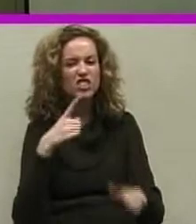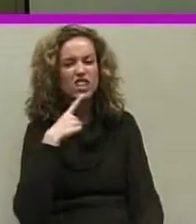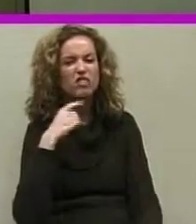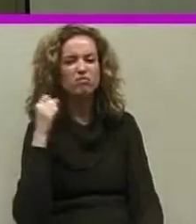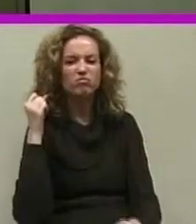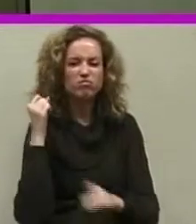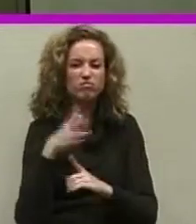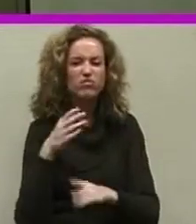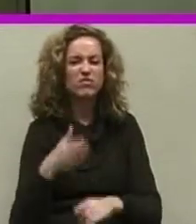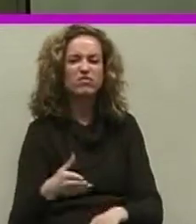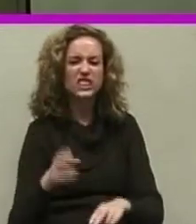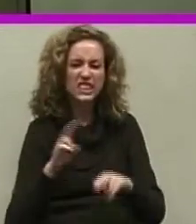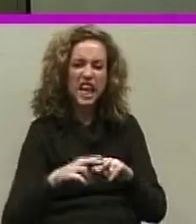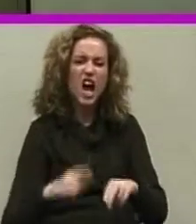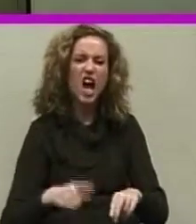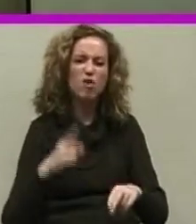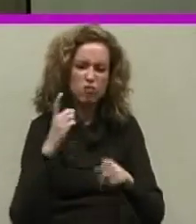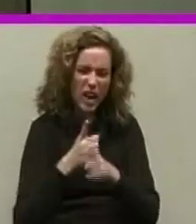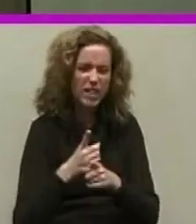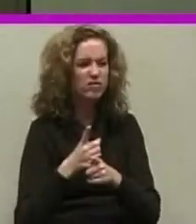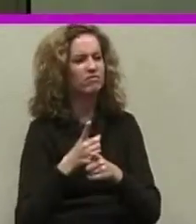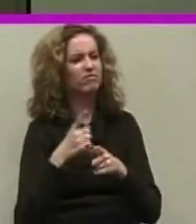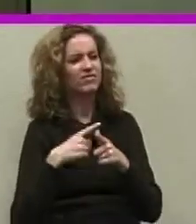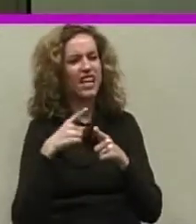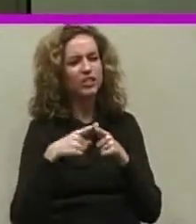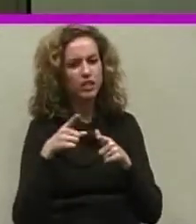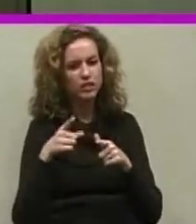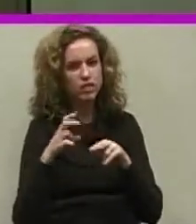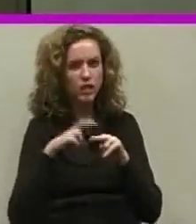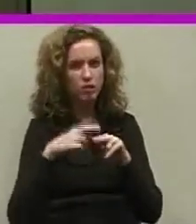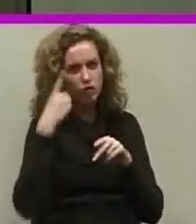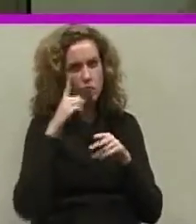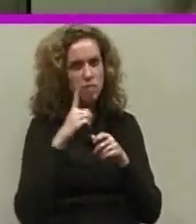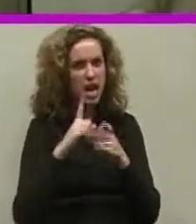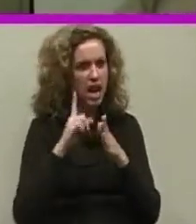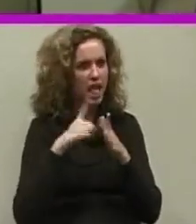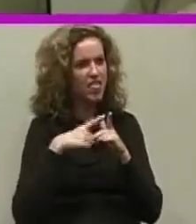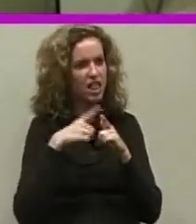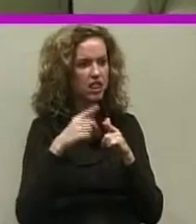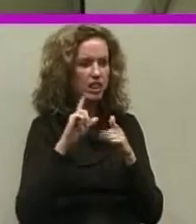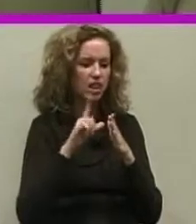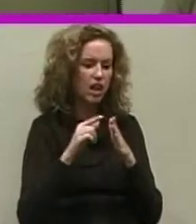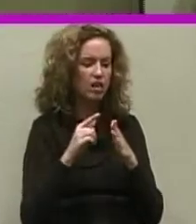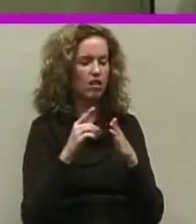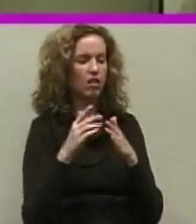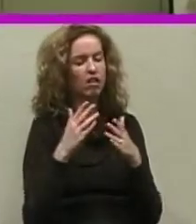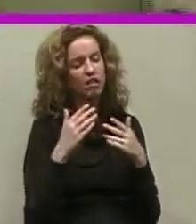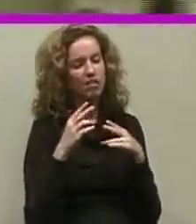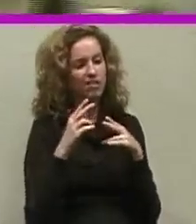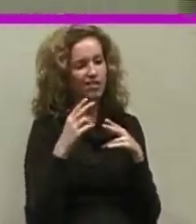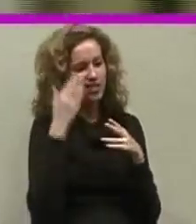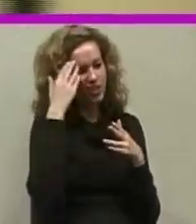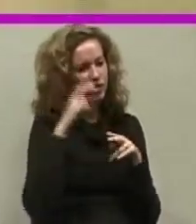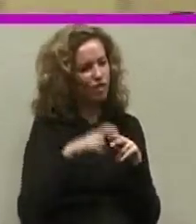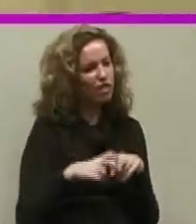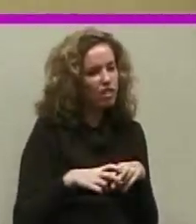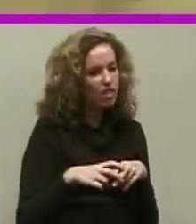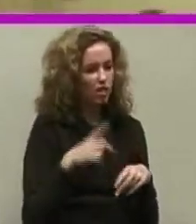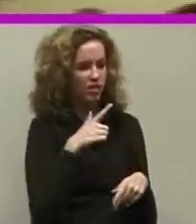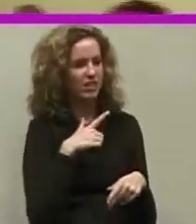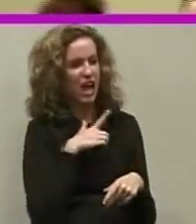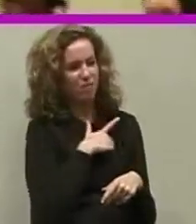in his heaven. The problem is she's right back into it in a few minutes, and I'm reprimanding again. I have a quick